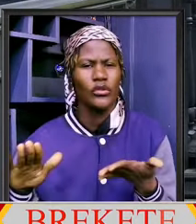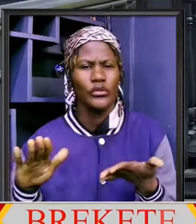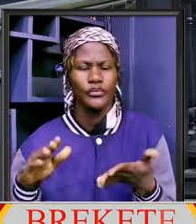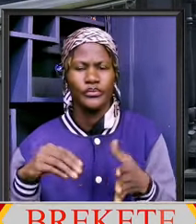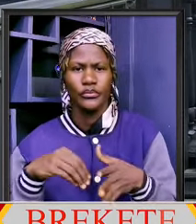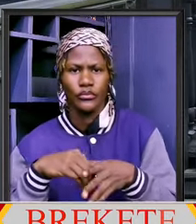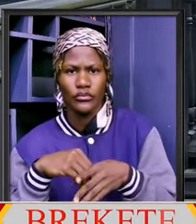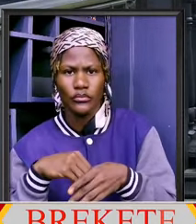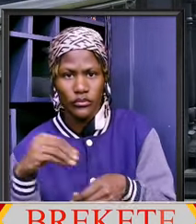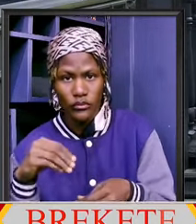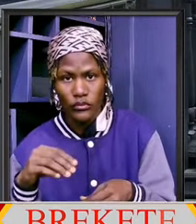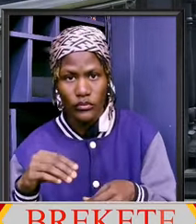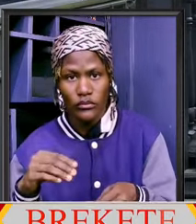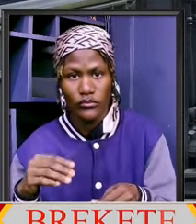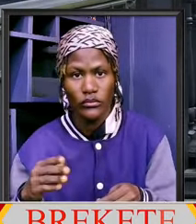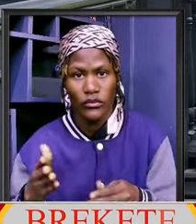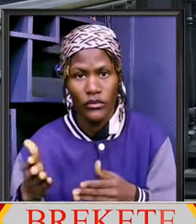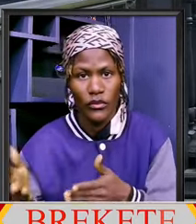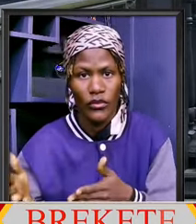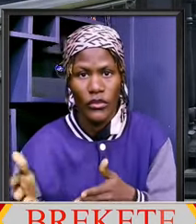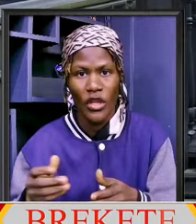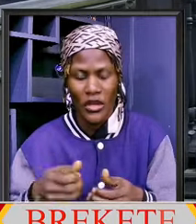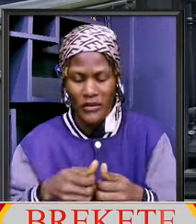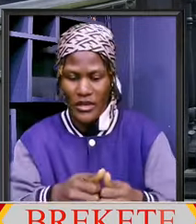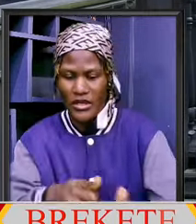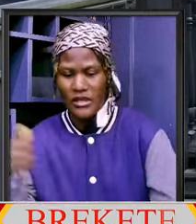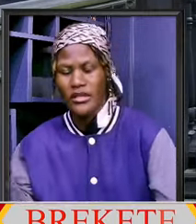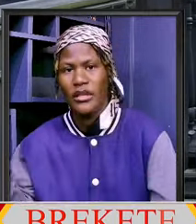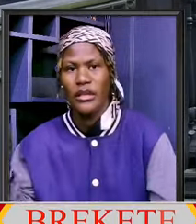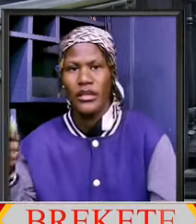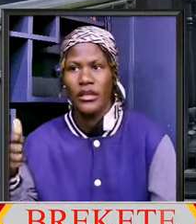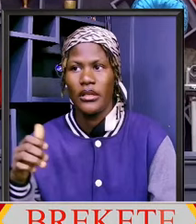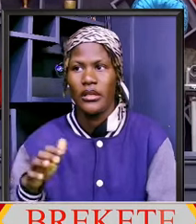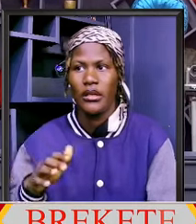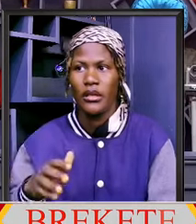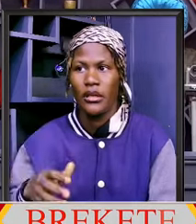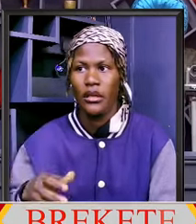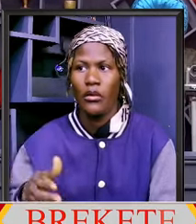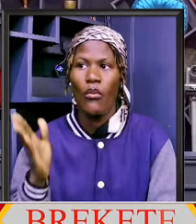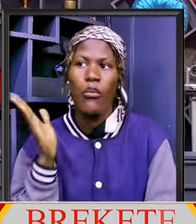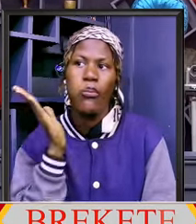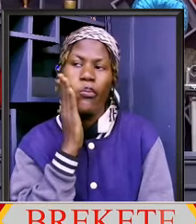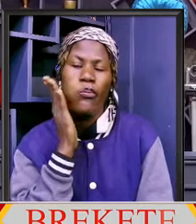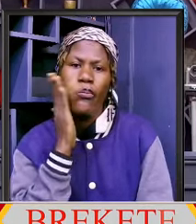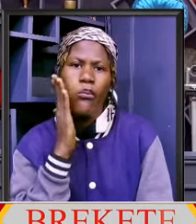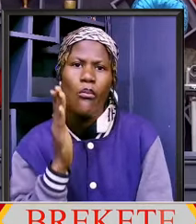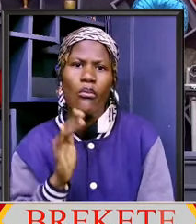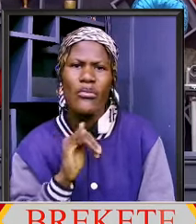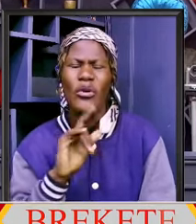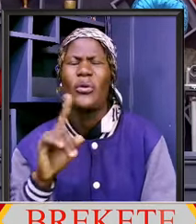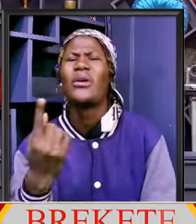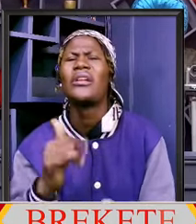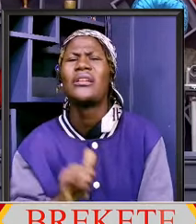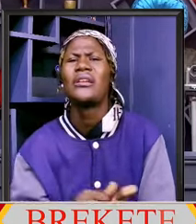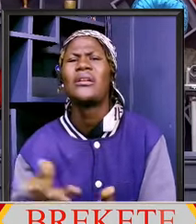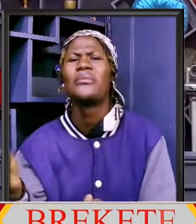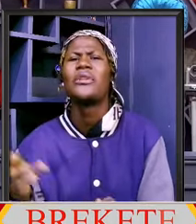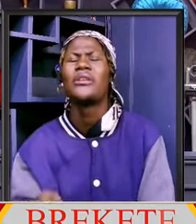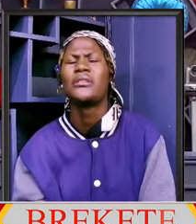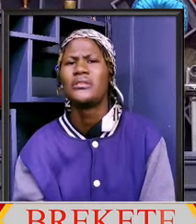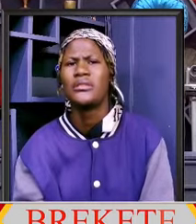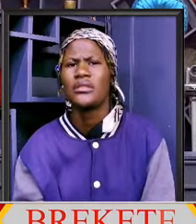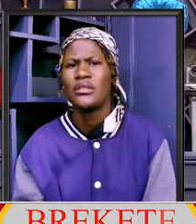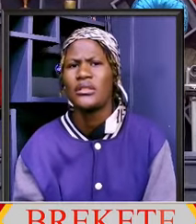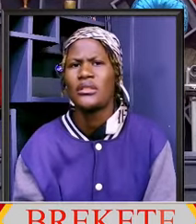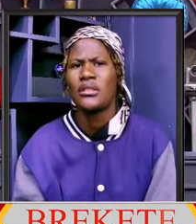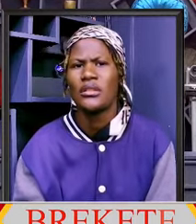Some of them still they never tear the leather. Oh, when they shout, now only that place. For